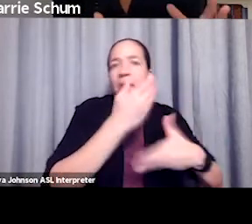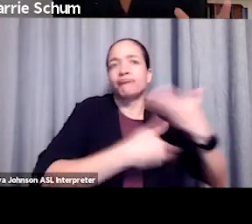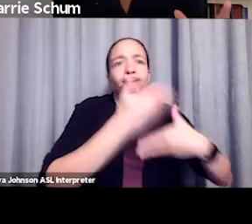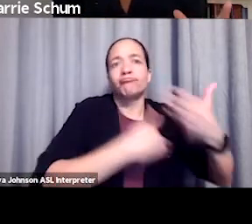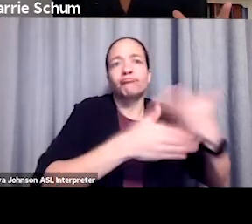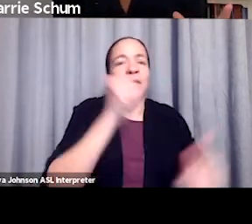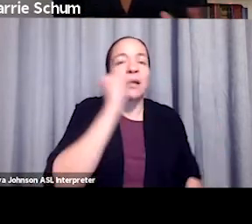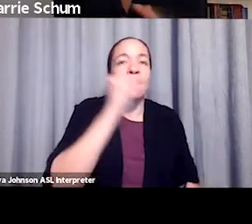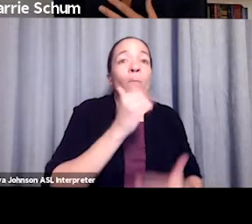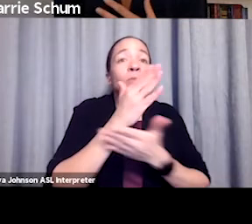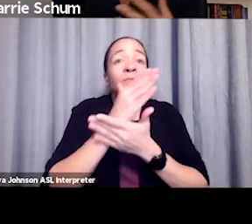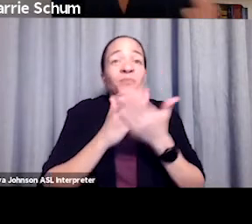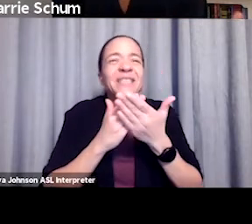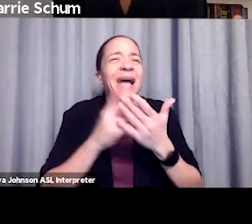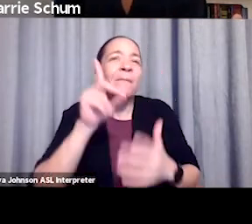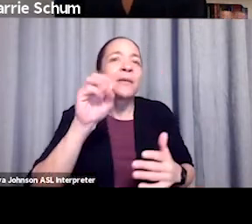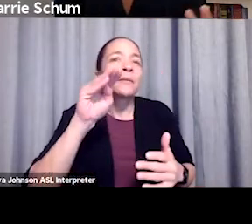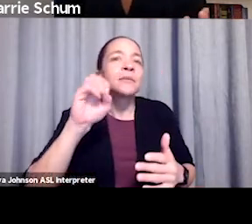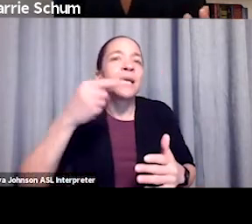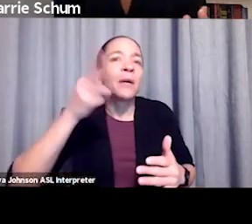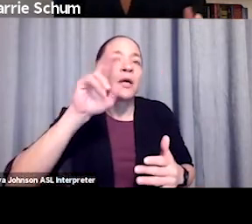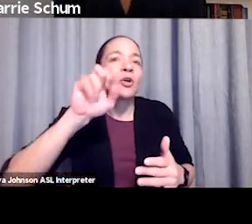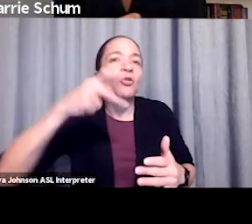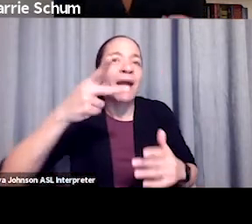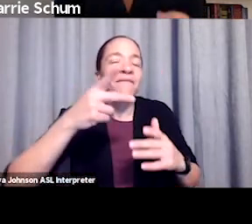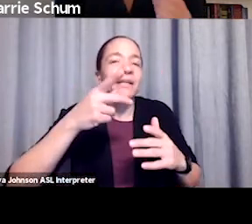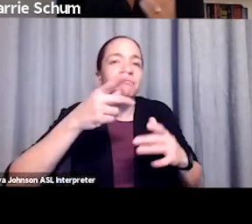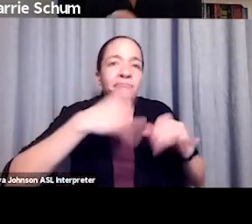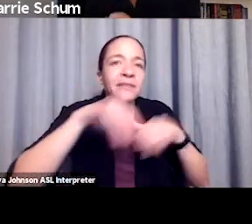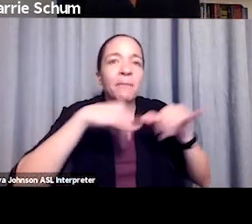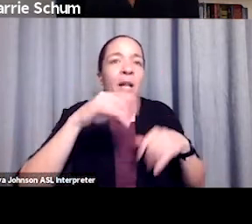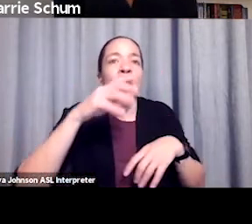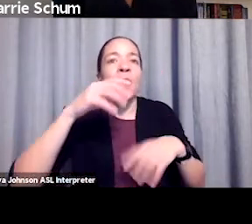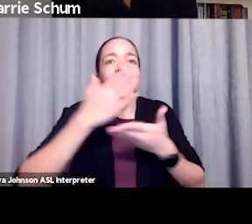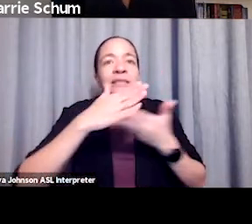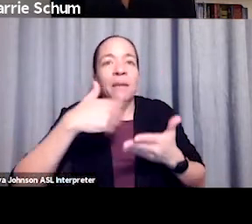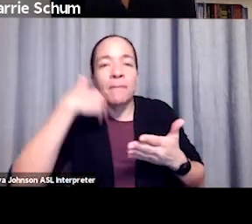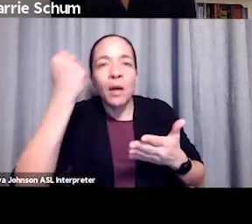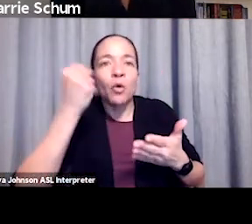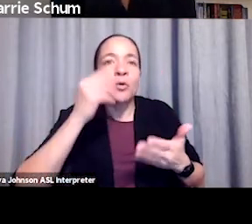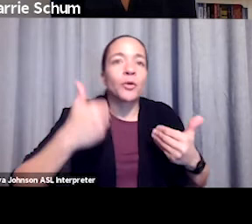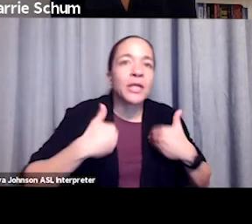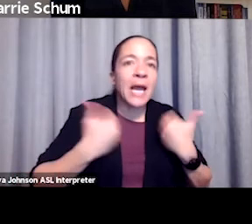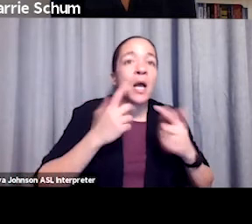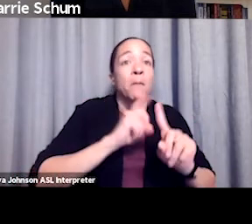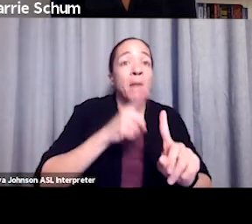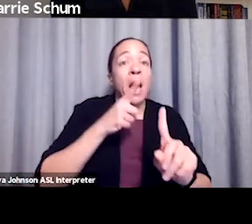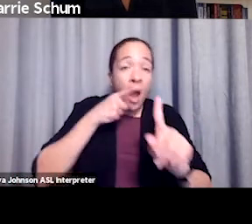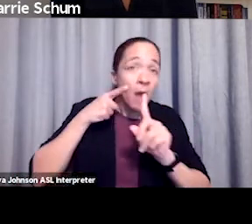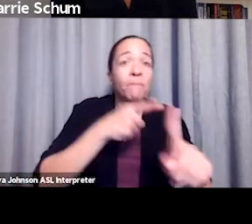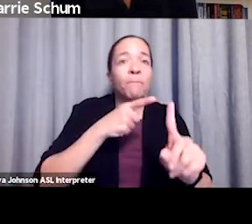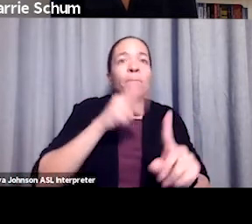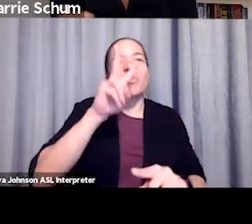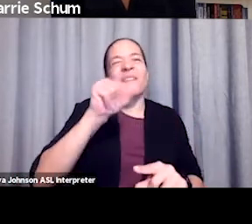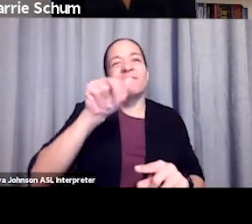some demographic similarities, some are younger, some are older, that kind of thing. But the key defining characteristic is the shared values and